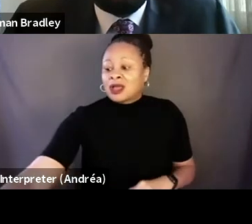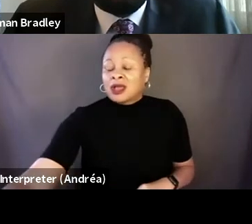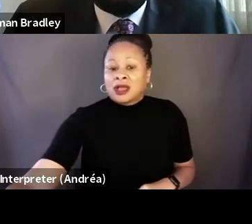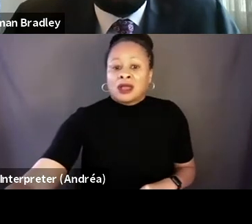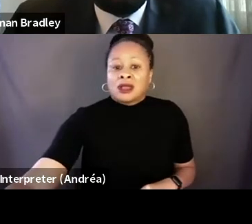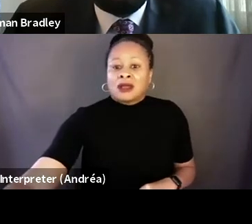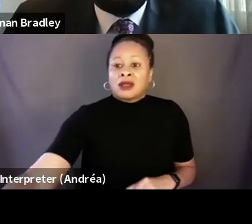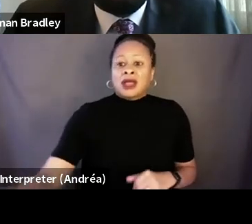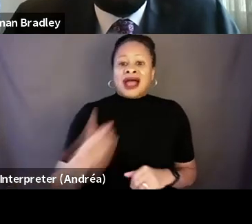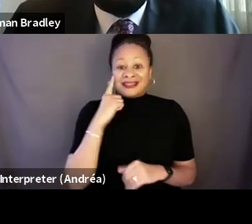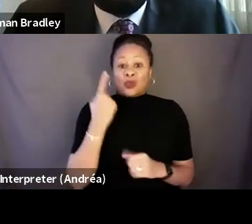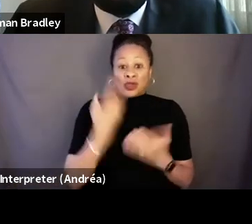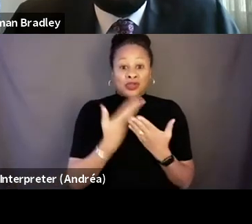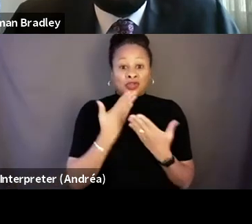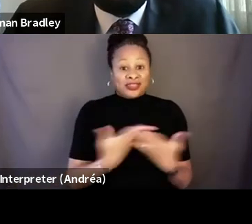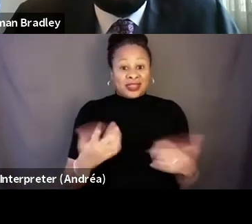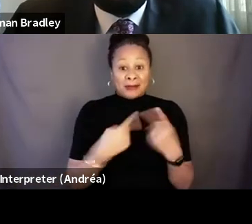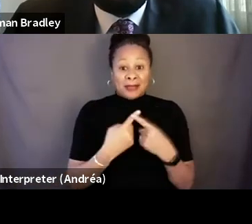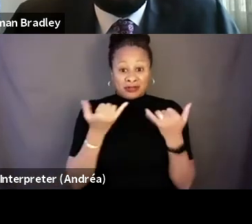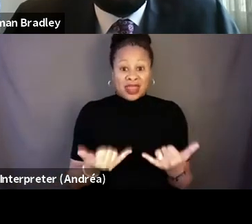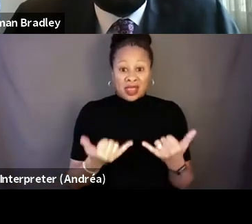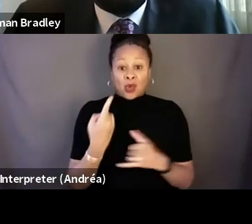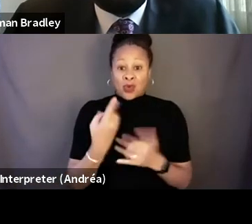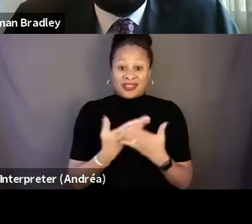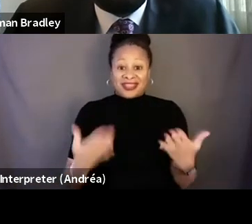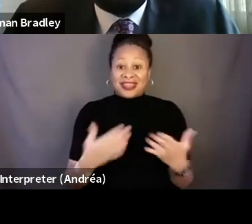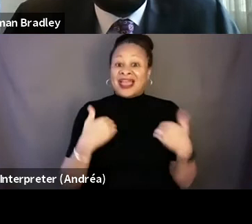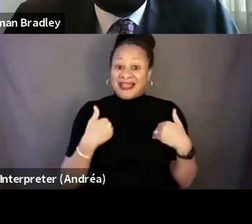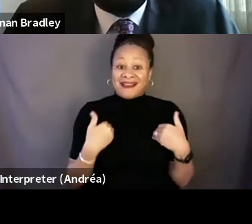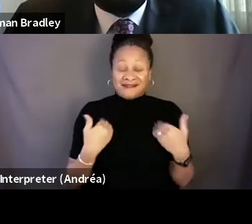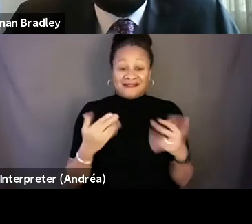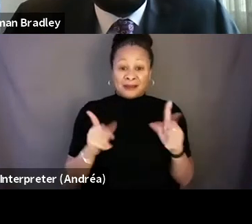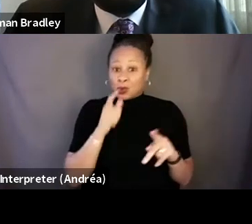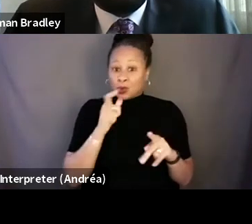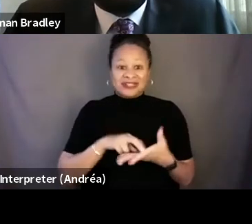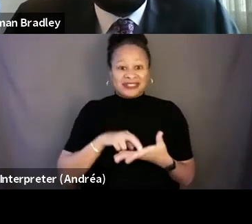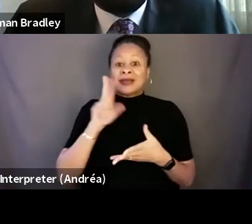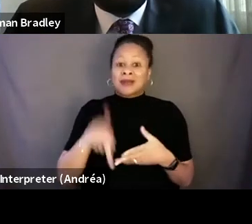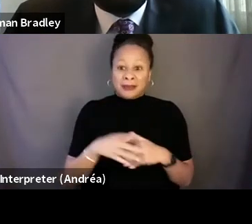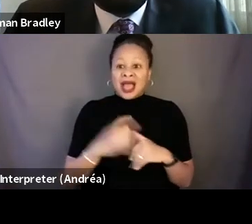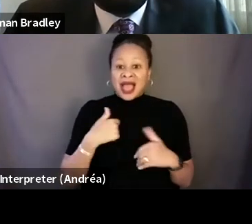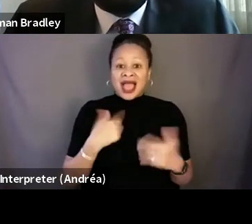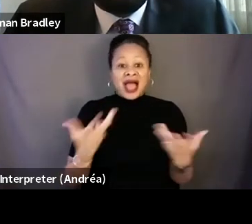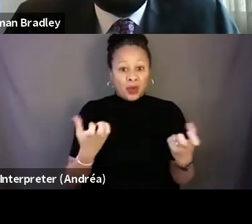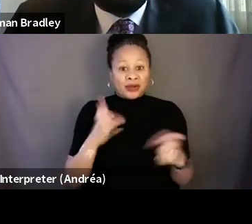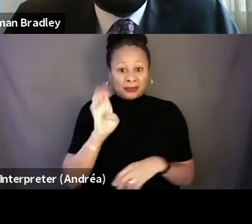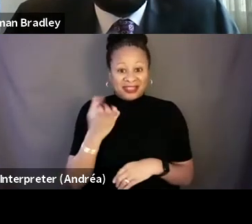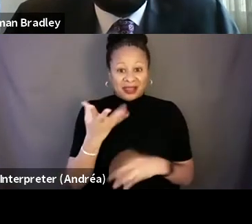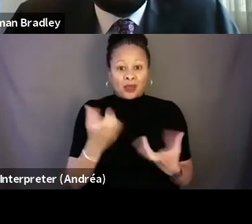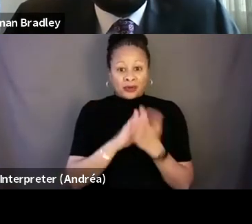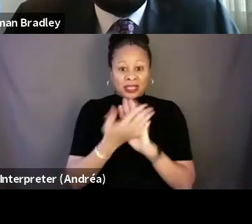right now about what's been going on is that some folks have really stepped up and said like, hey, like I want to be there. I want to be a